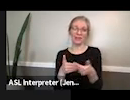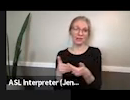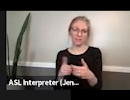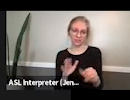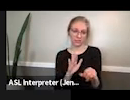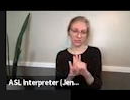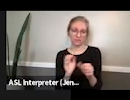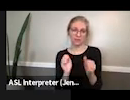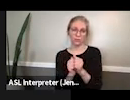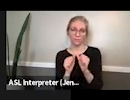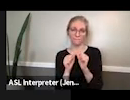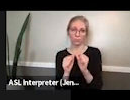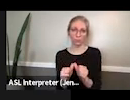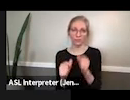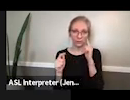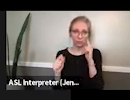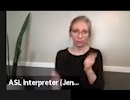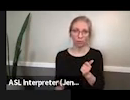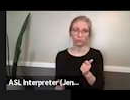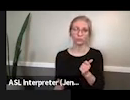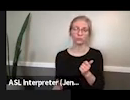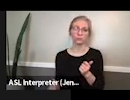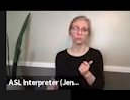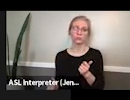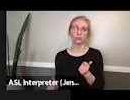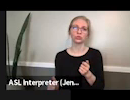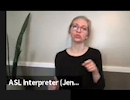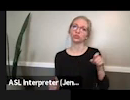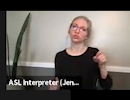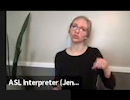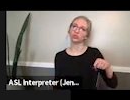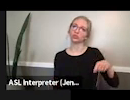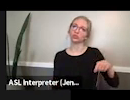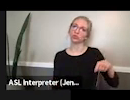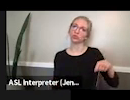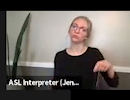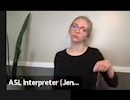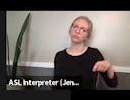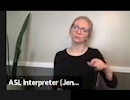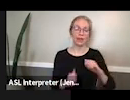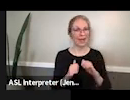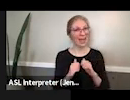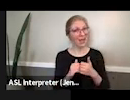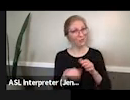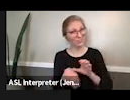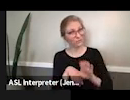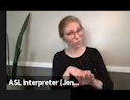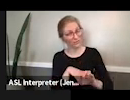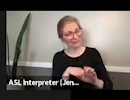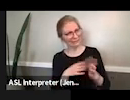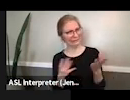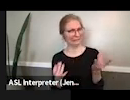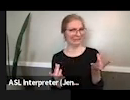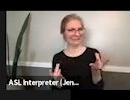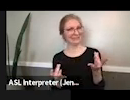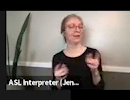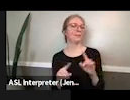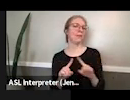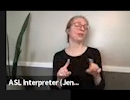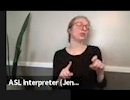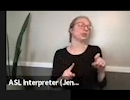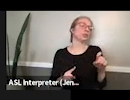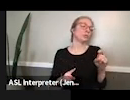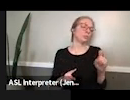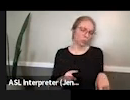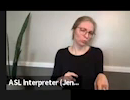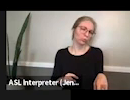permanent hearing loss are required or should be, and again, how is it enforced? There's the tricky part, right? But they are supposed